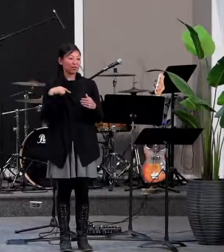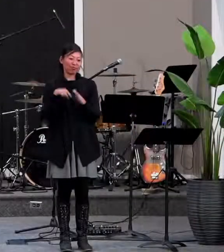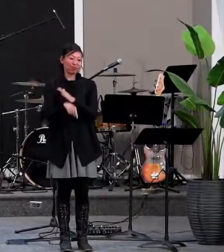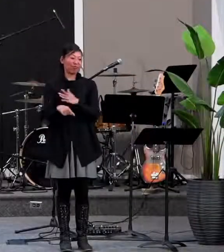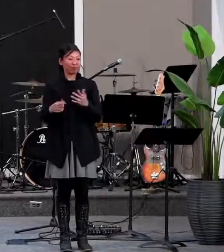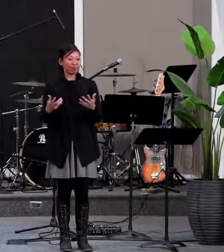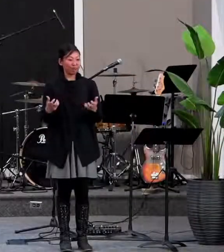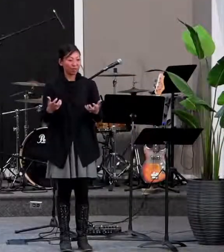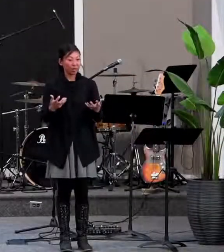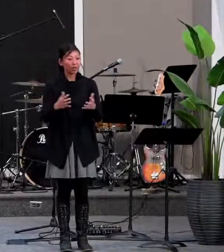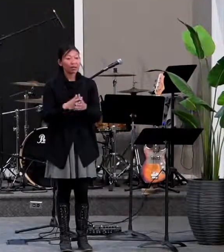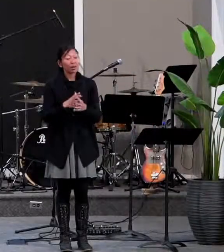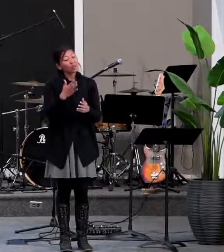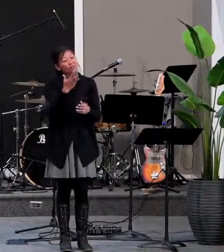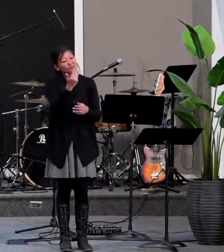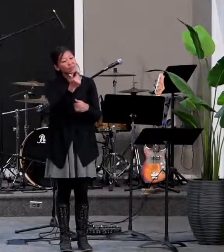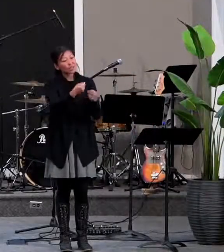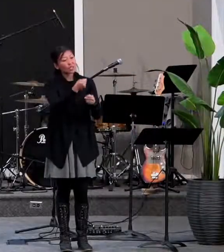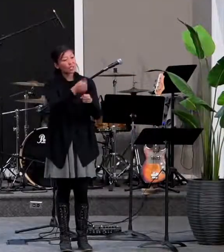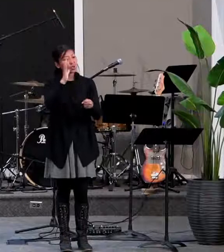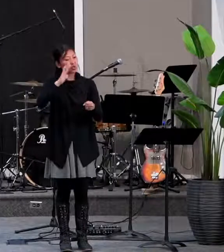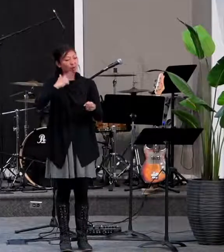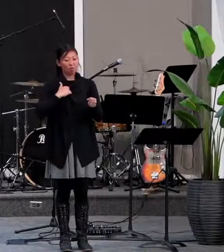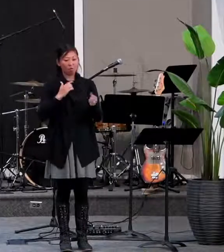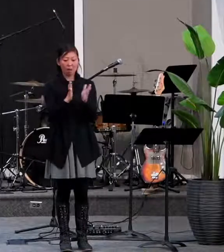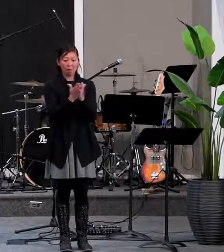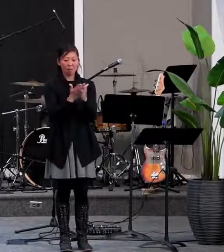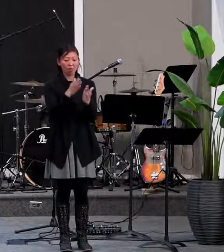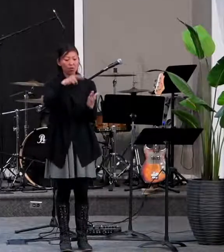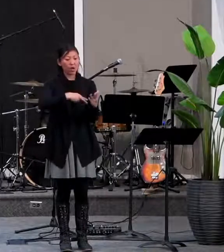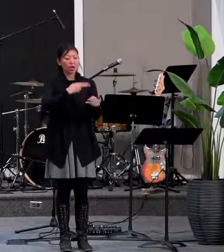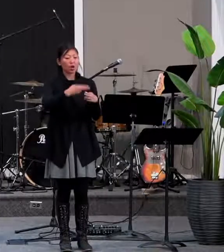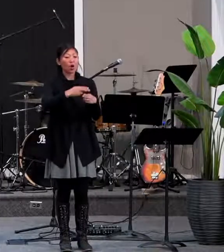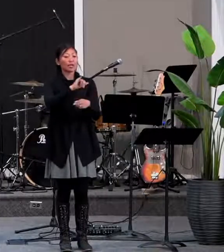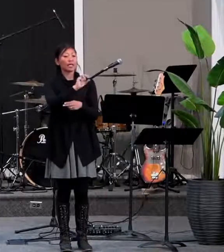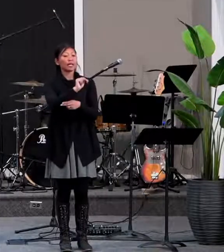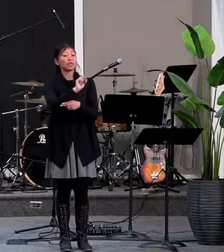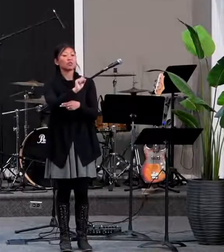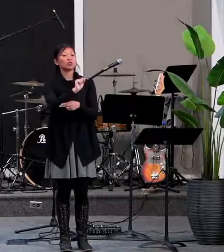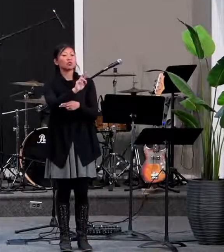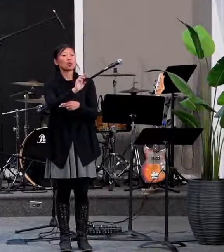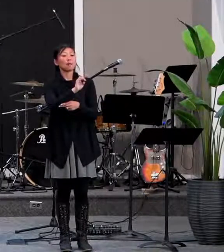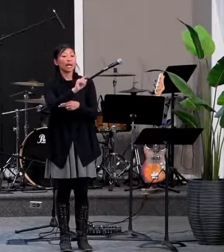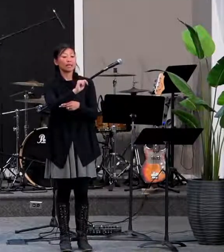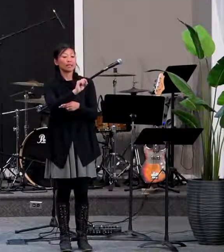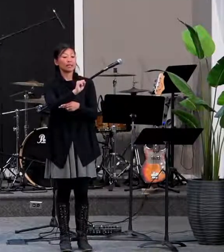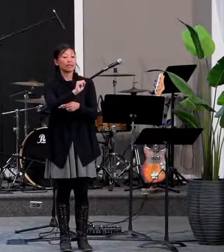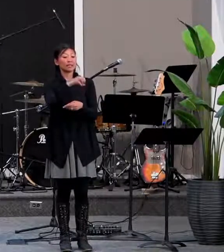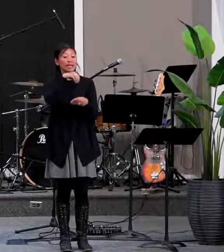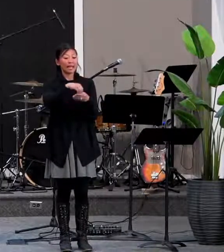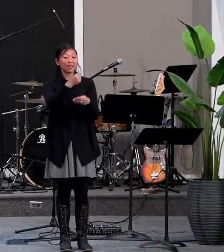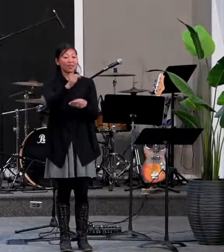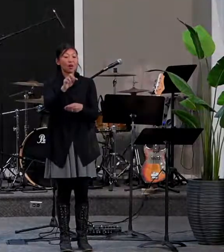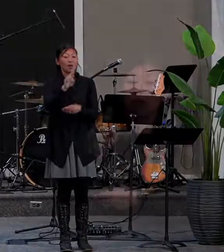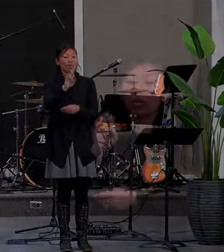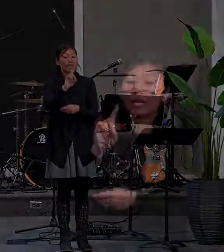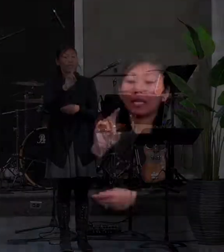Remember about 15 years ago, I read the book Instruments in the Redeemer's Hands by Paul David Tripp. He's a man from